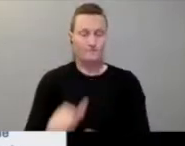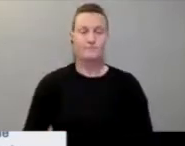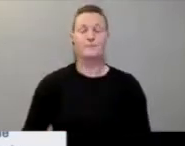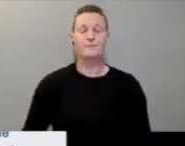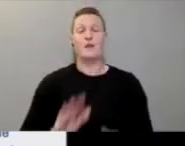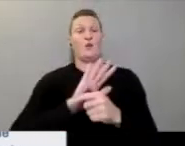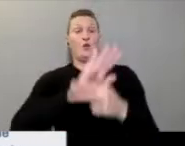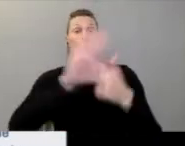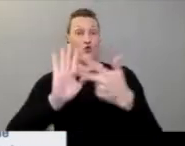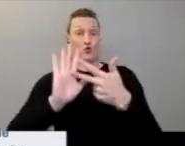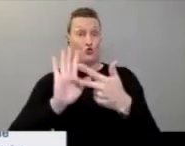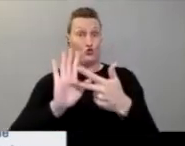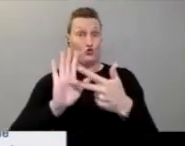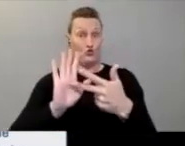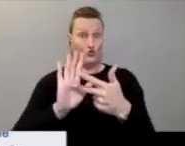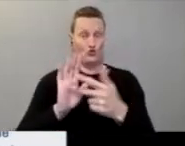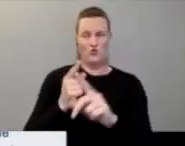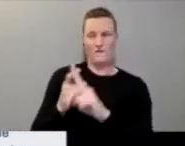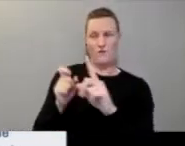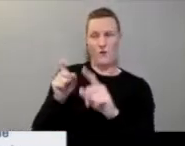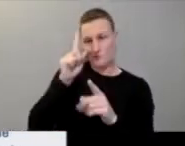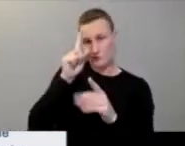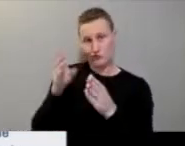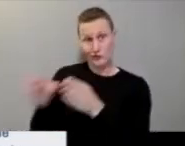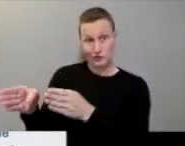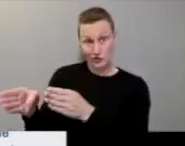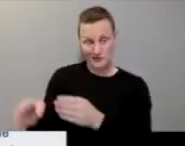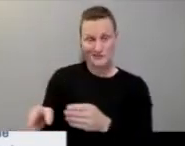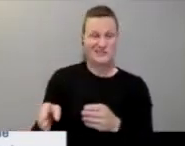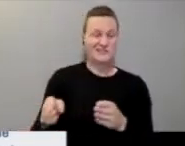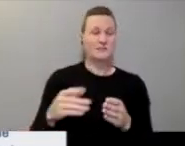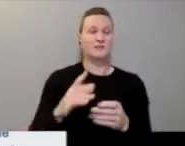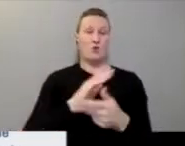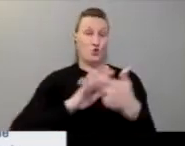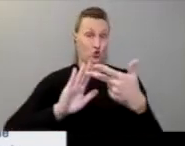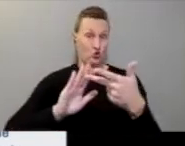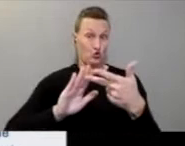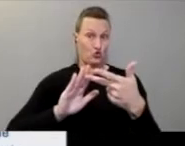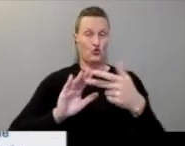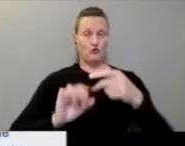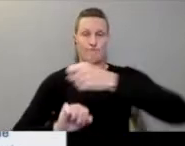public art strategy tagline, and the third pillar for